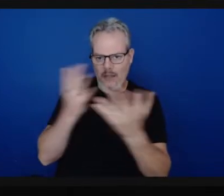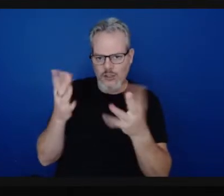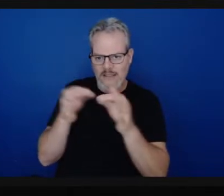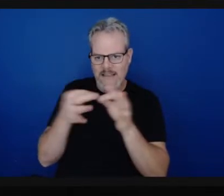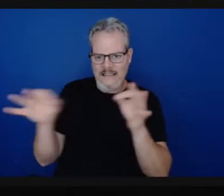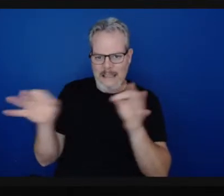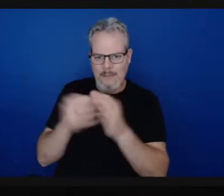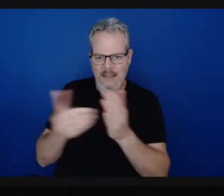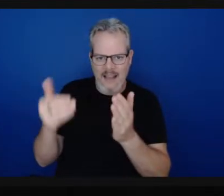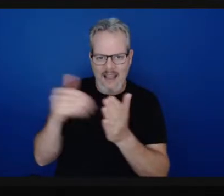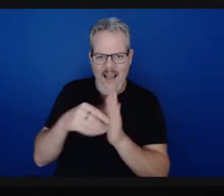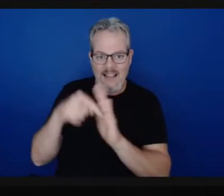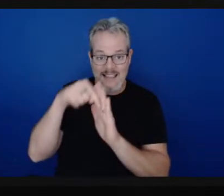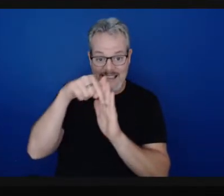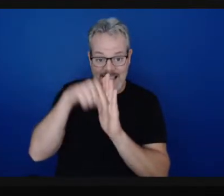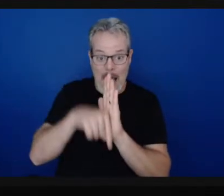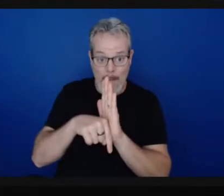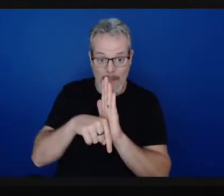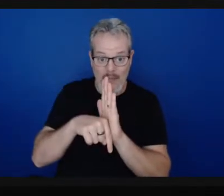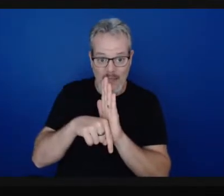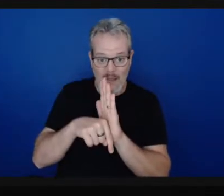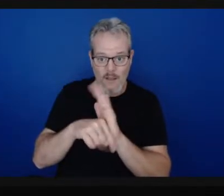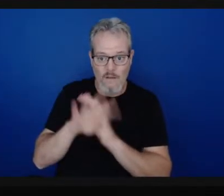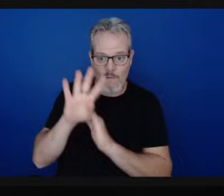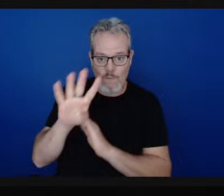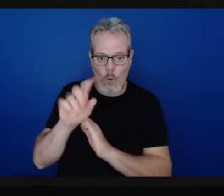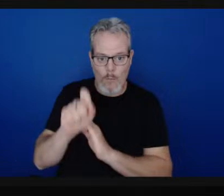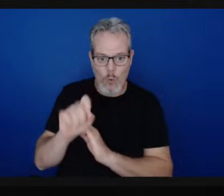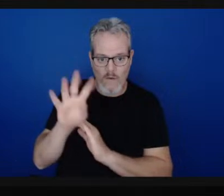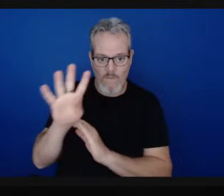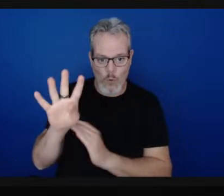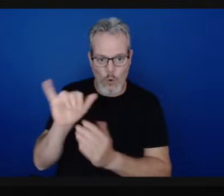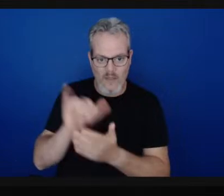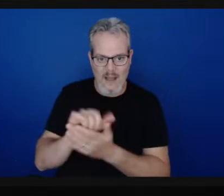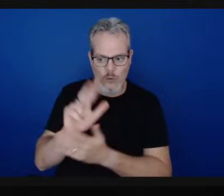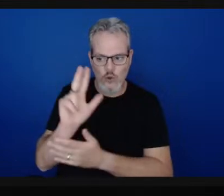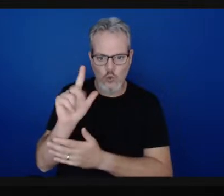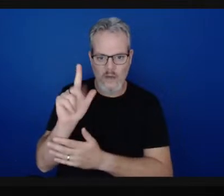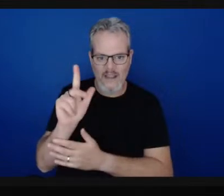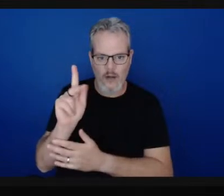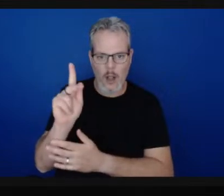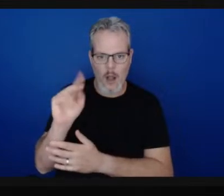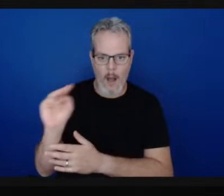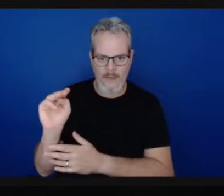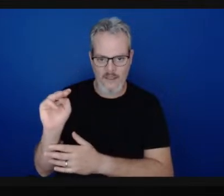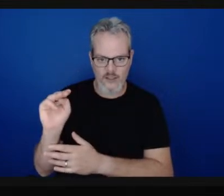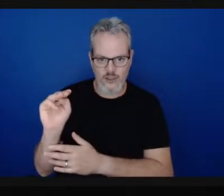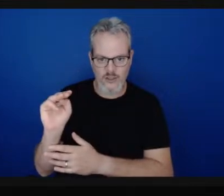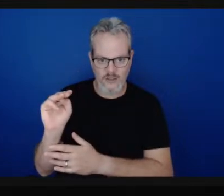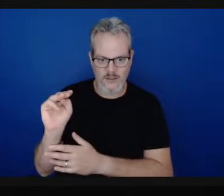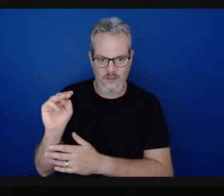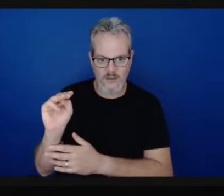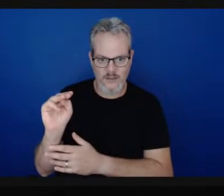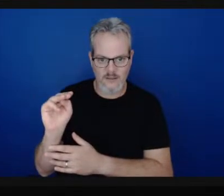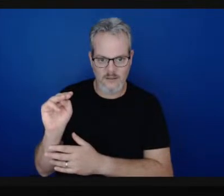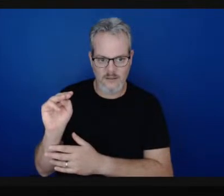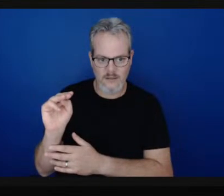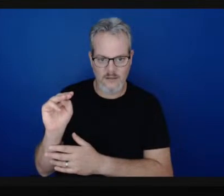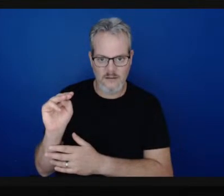depth of the 4.4 was 23 kilometers. 23 kilometers